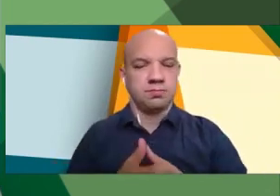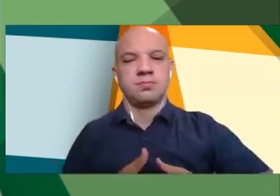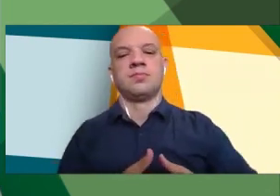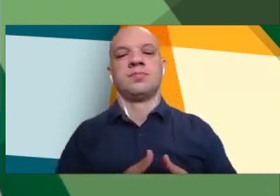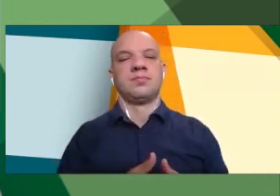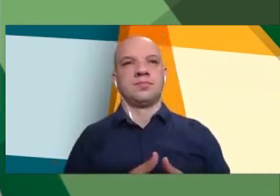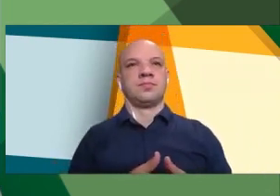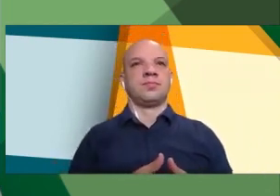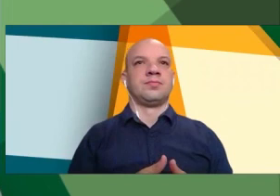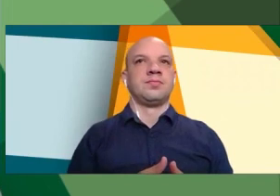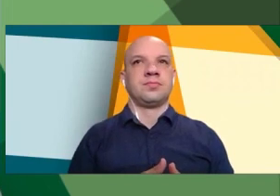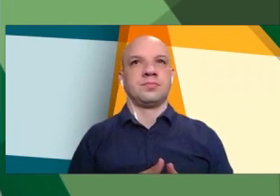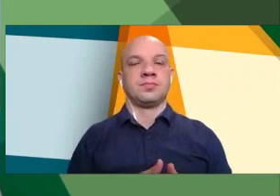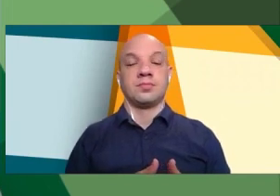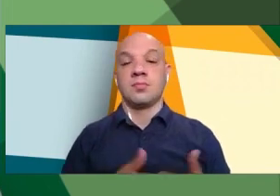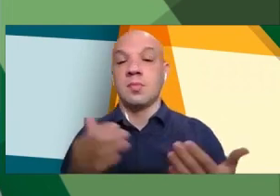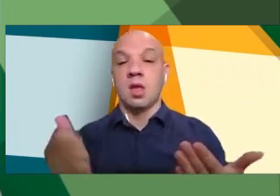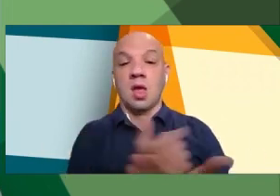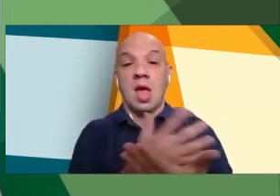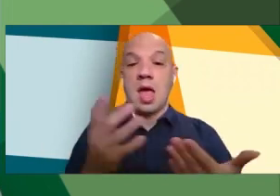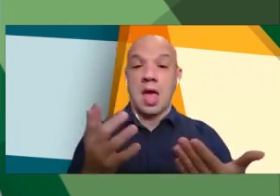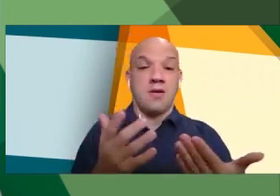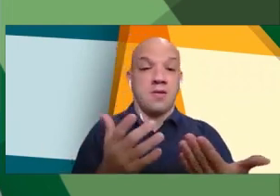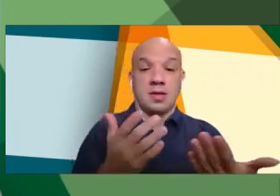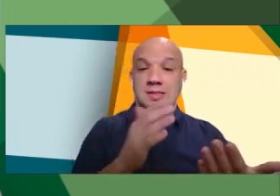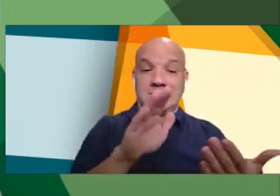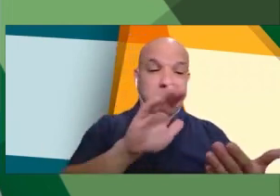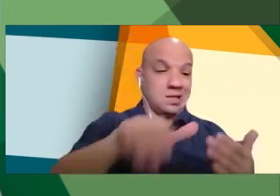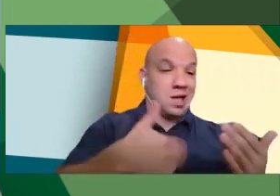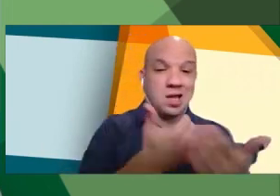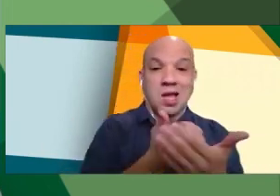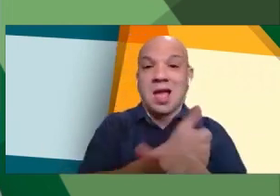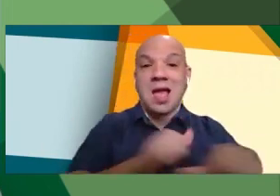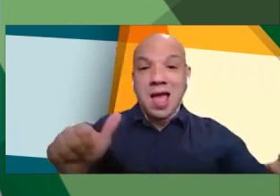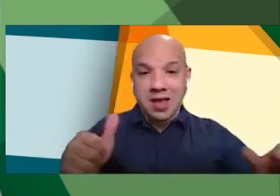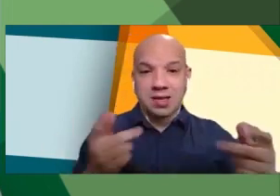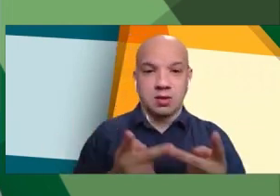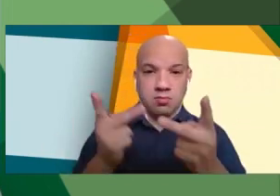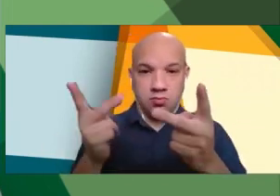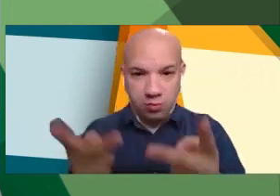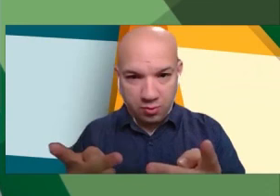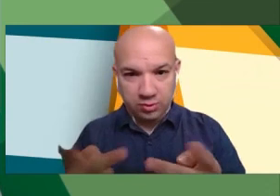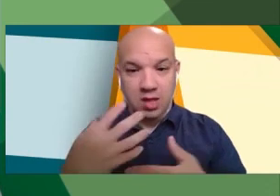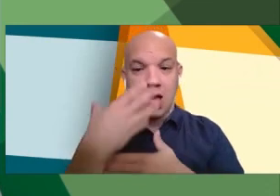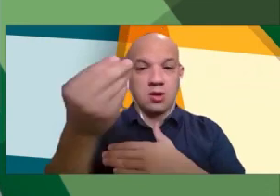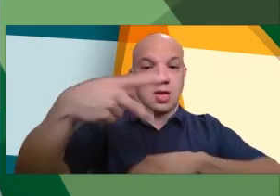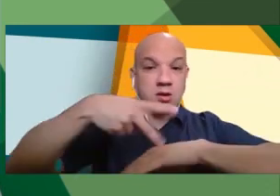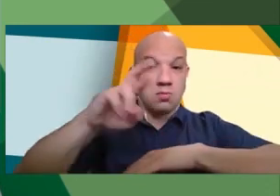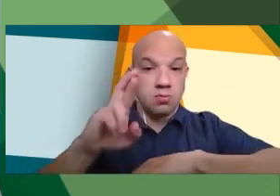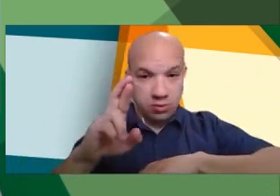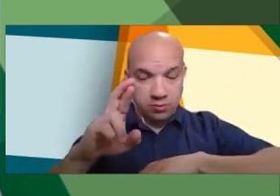notary public outside of Puerto Rico jurisdiction shall be authenticated and include an